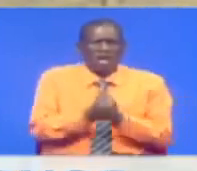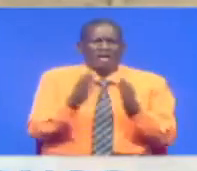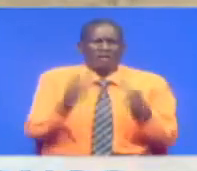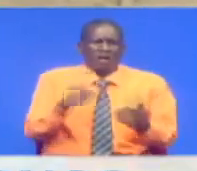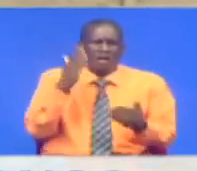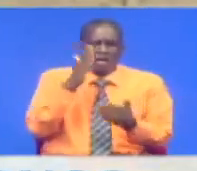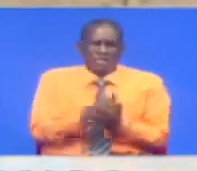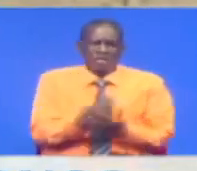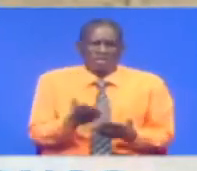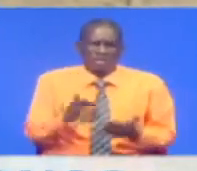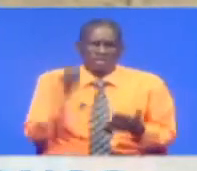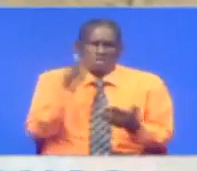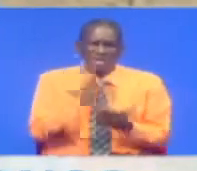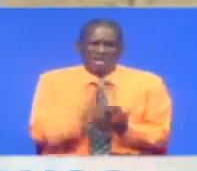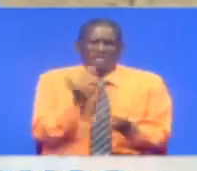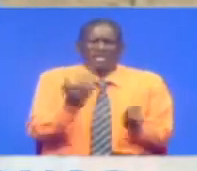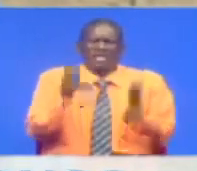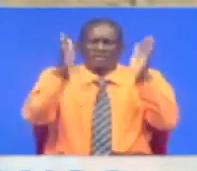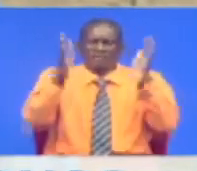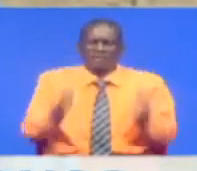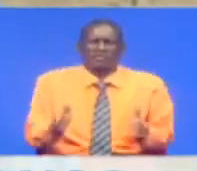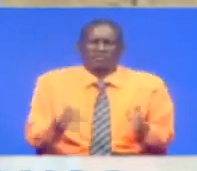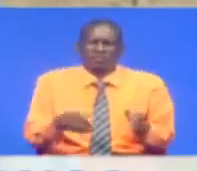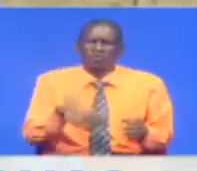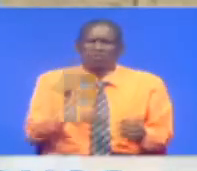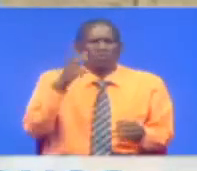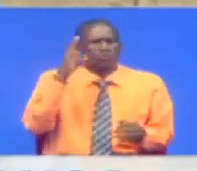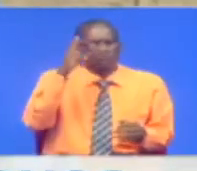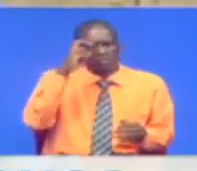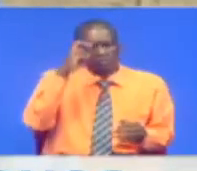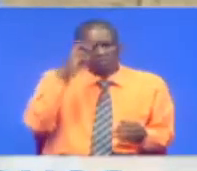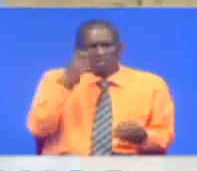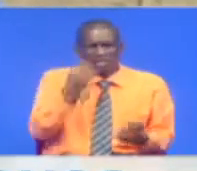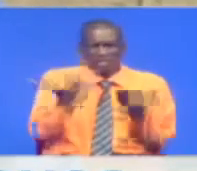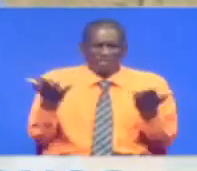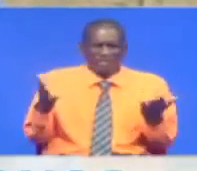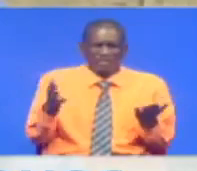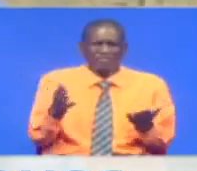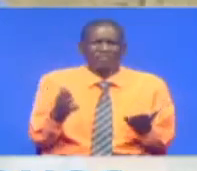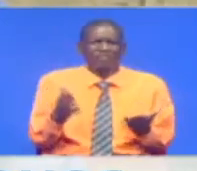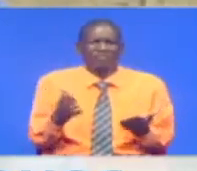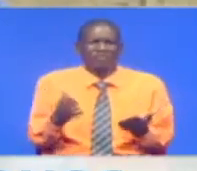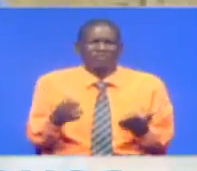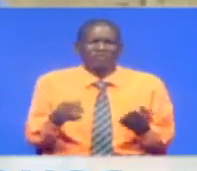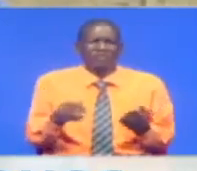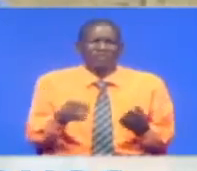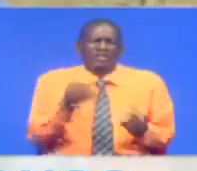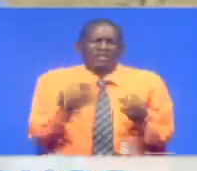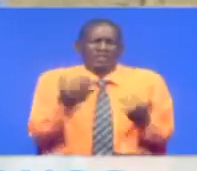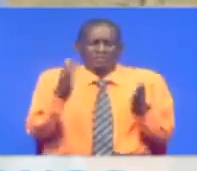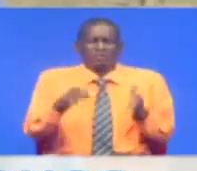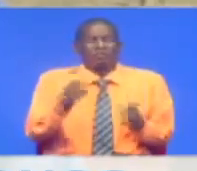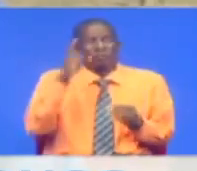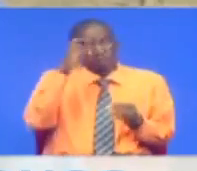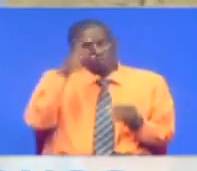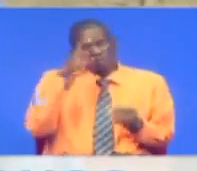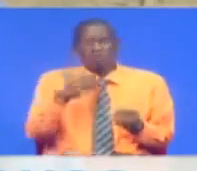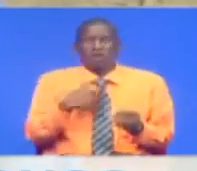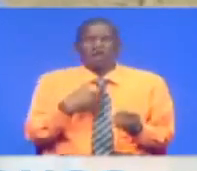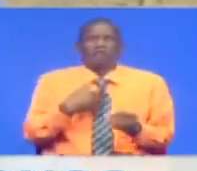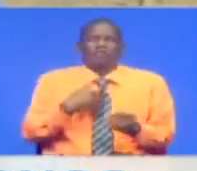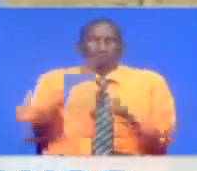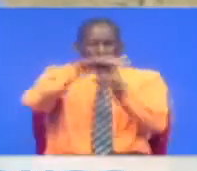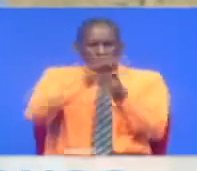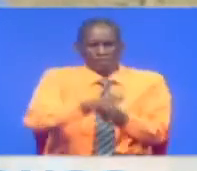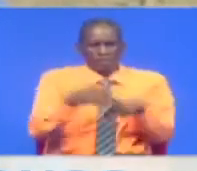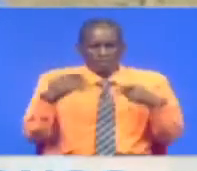Naturally, anybody who's suspected of anything like that will be terminated from the employment of Kakuzi, and that is exactly